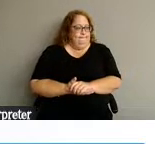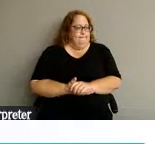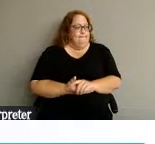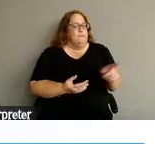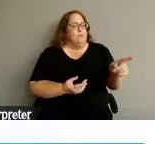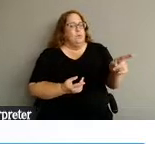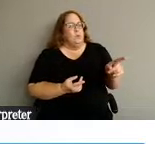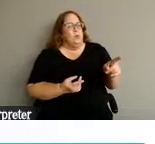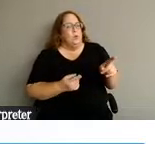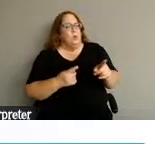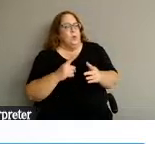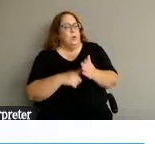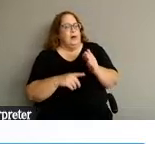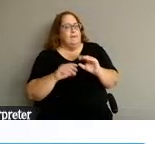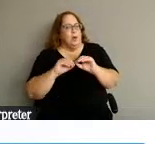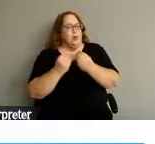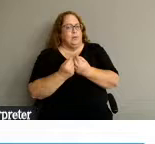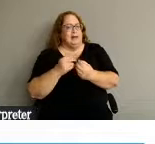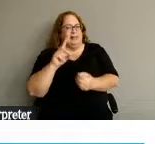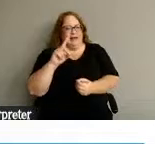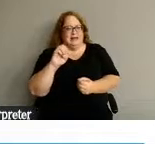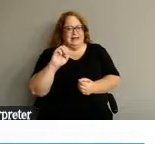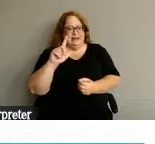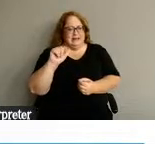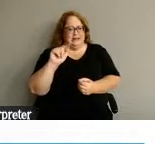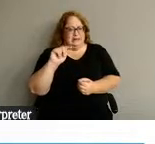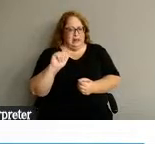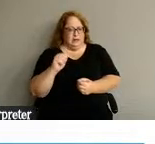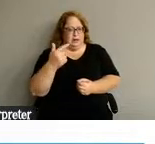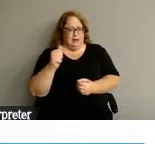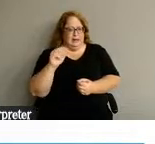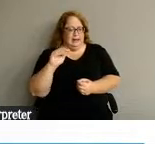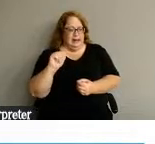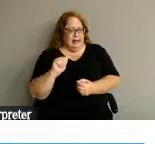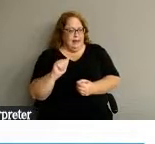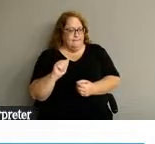Yes? What about organizations like Delta Gamma Center for Children?